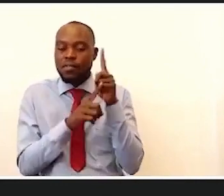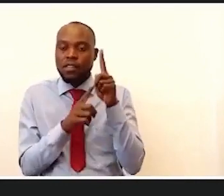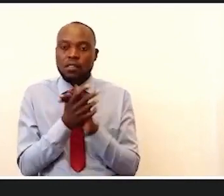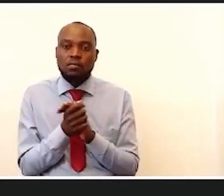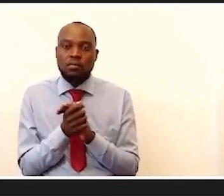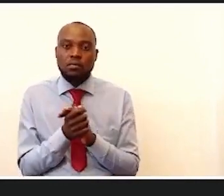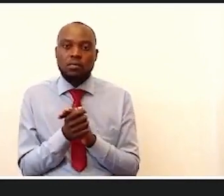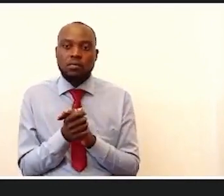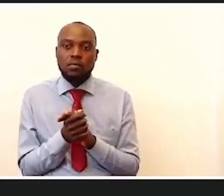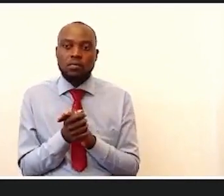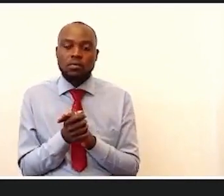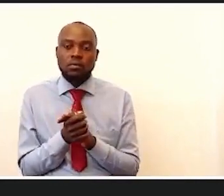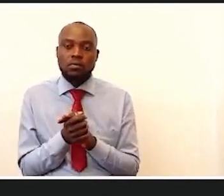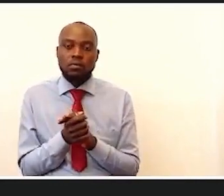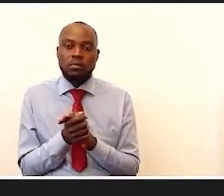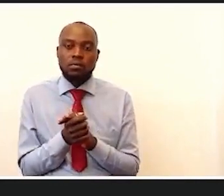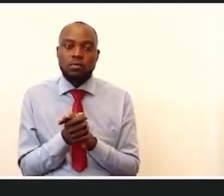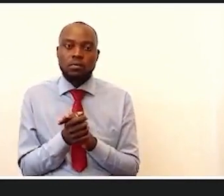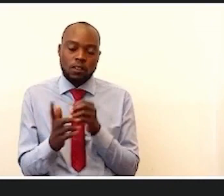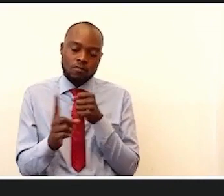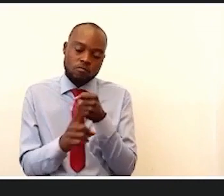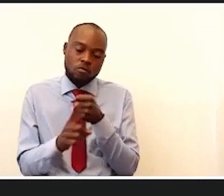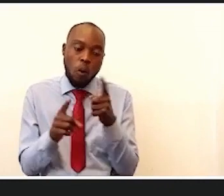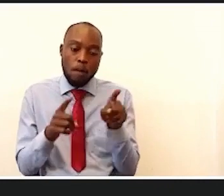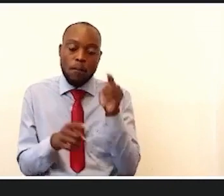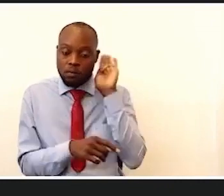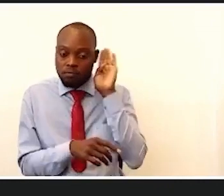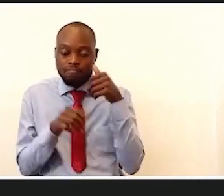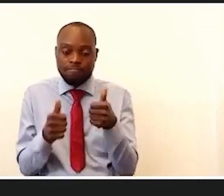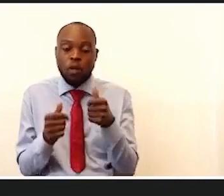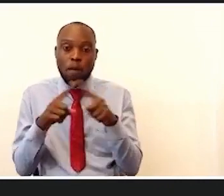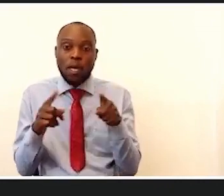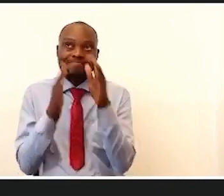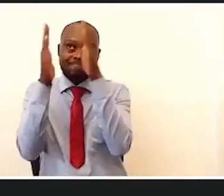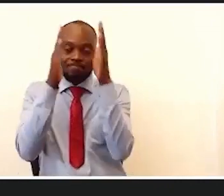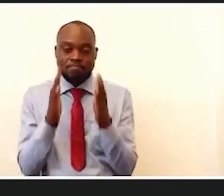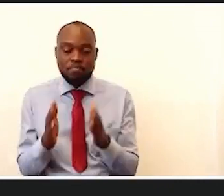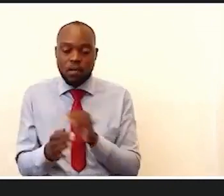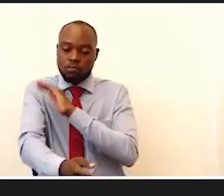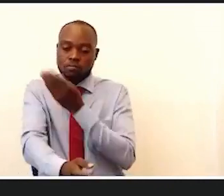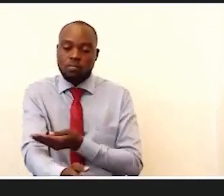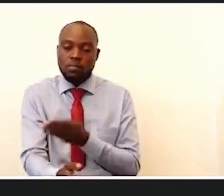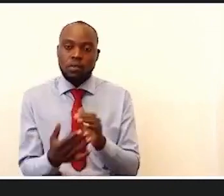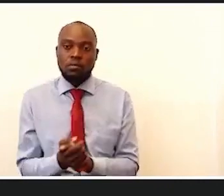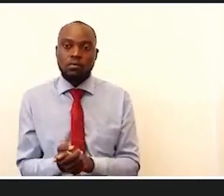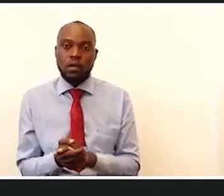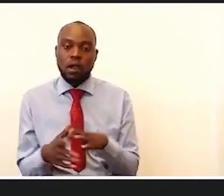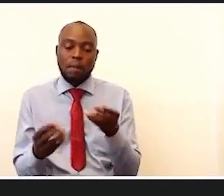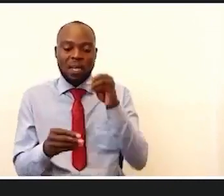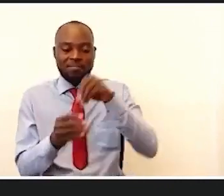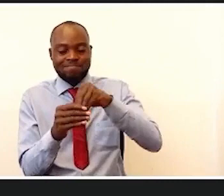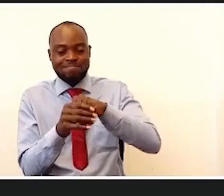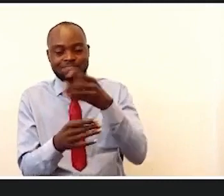underscore the importance of also understanding and mapping the relations of power that are embedded in each of